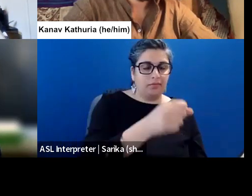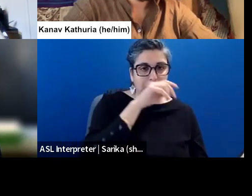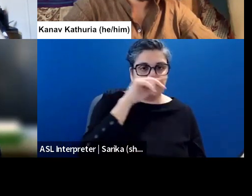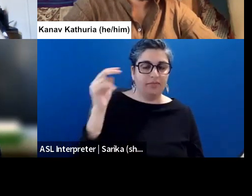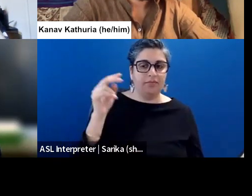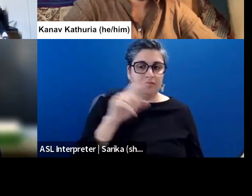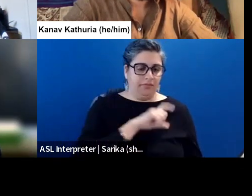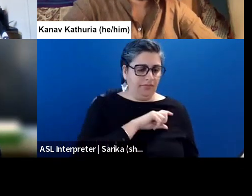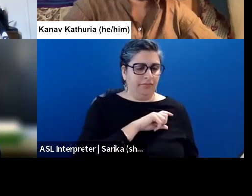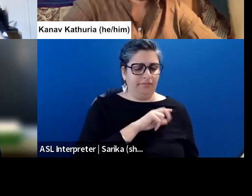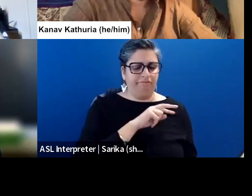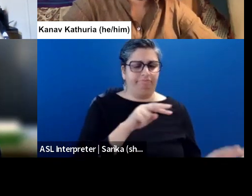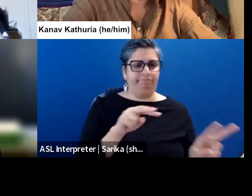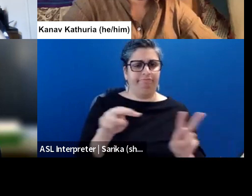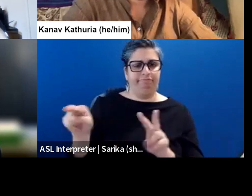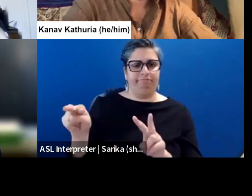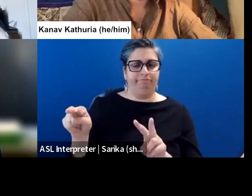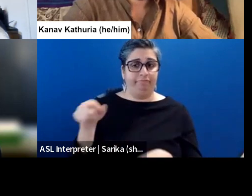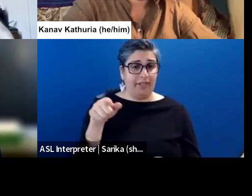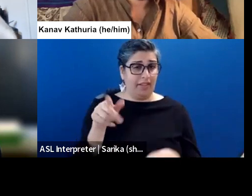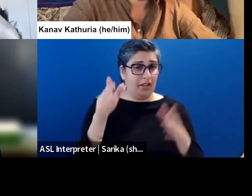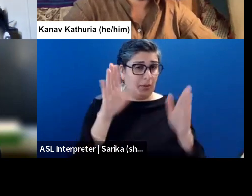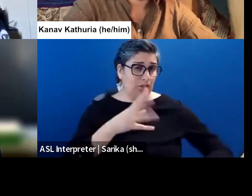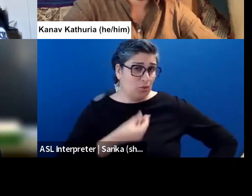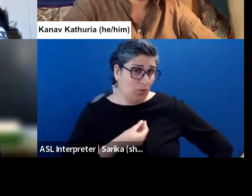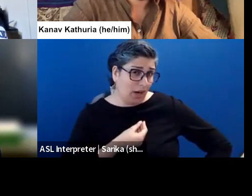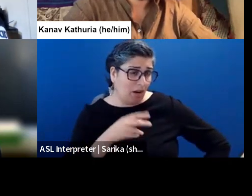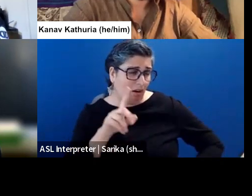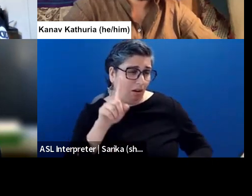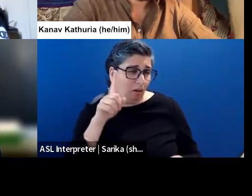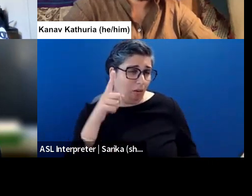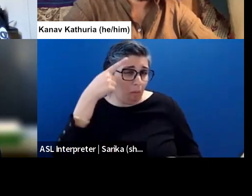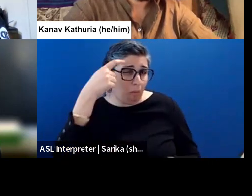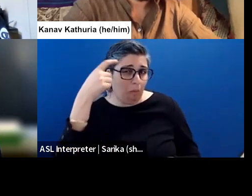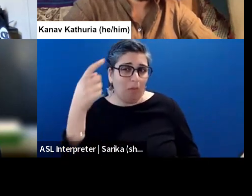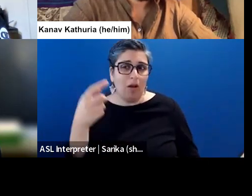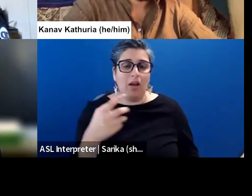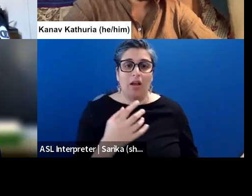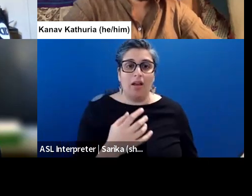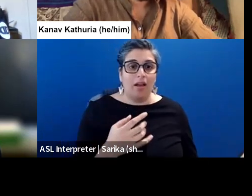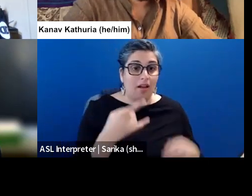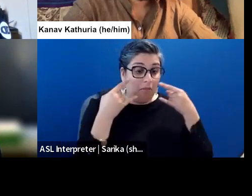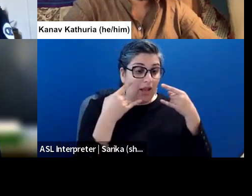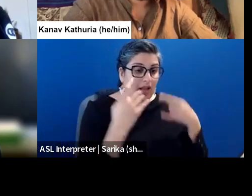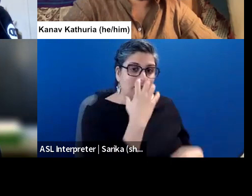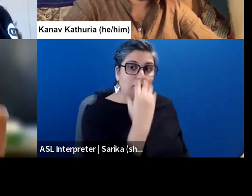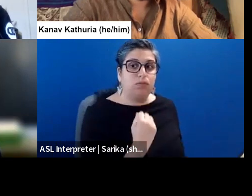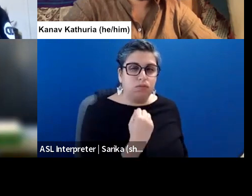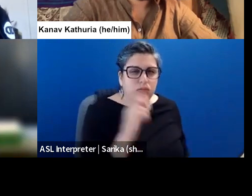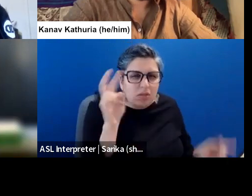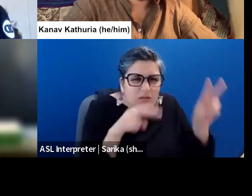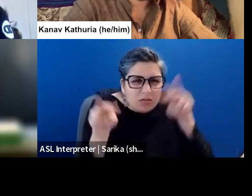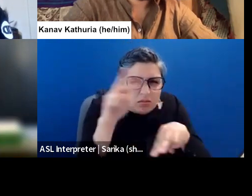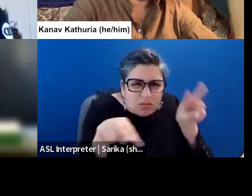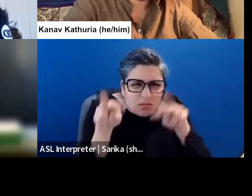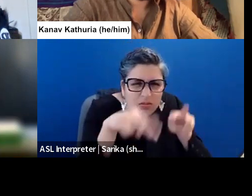guards, thought, is this person trans? And actually pulled their mask off their face and scrutinized them